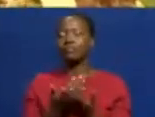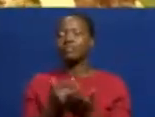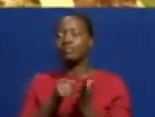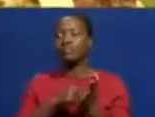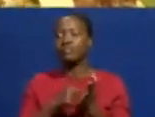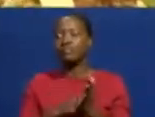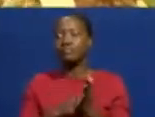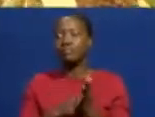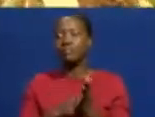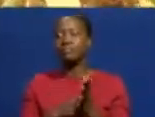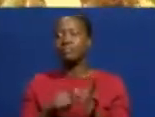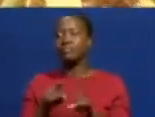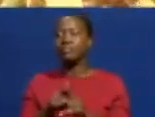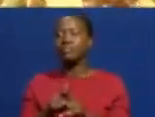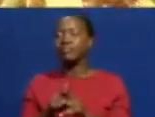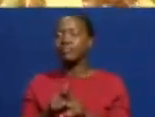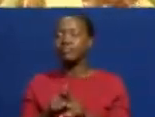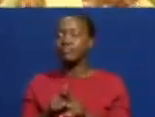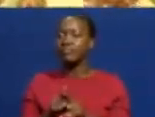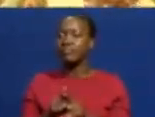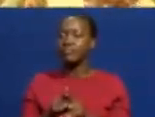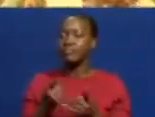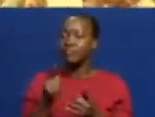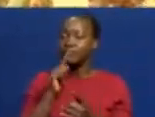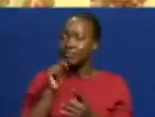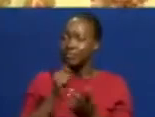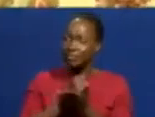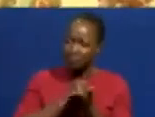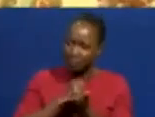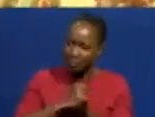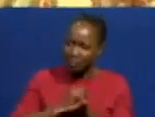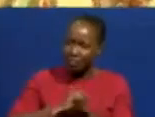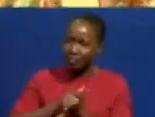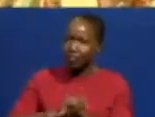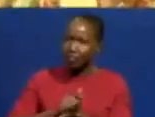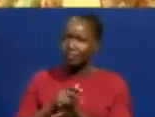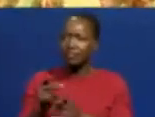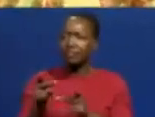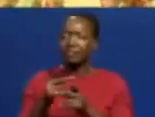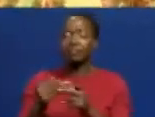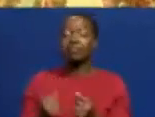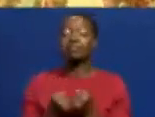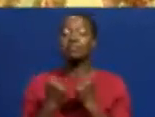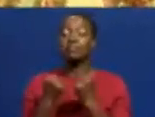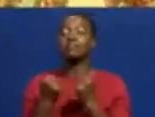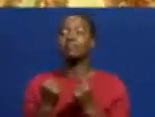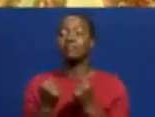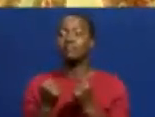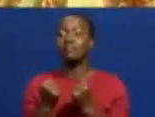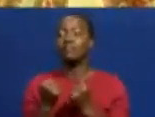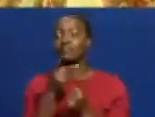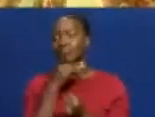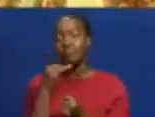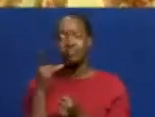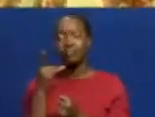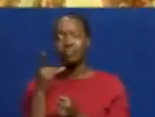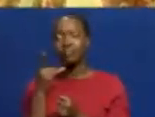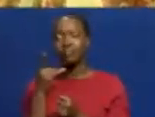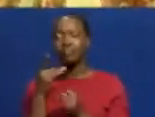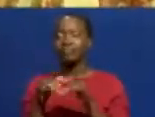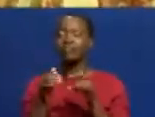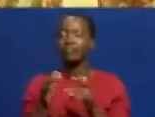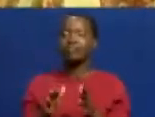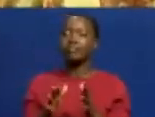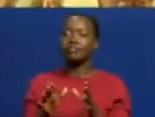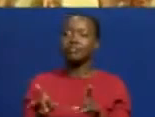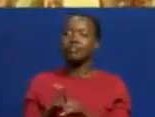grain legumes, pigeon peas, groundnuts, again, very resilient to droughts. Farmers, they